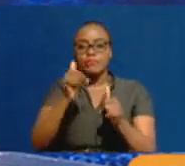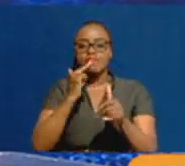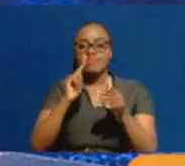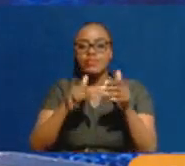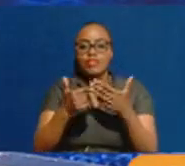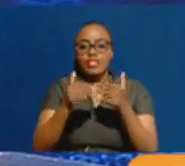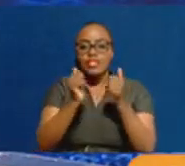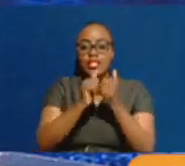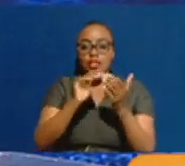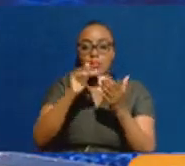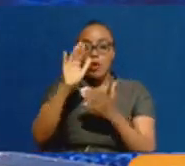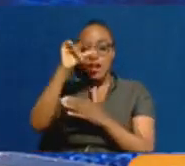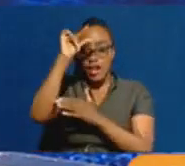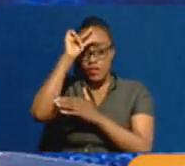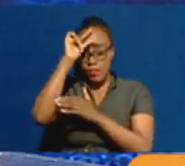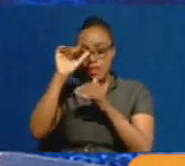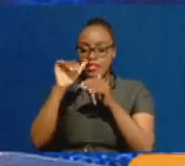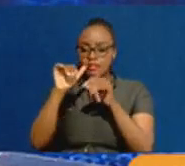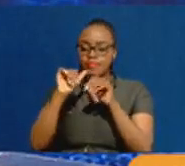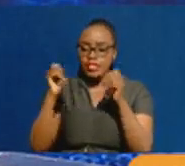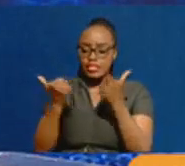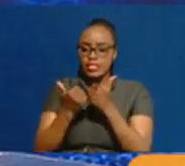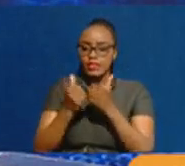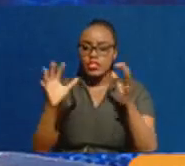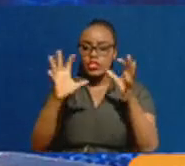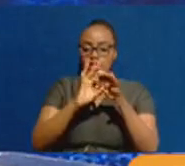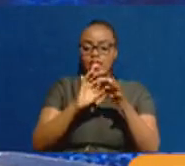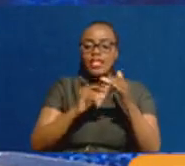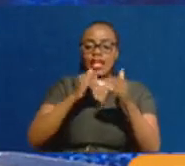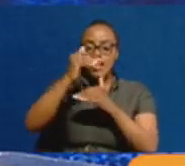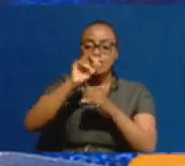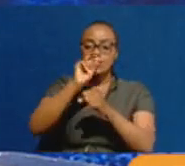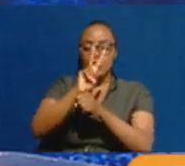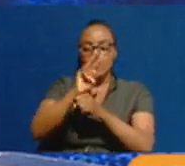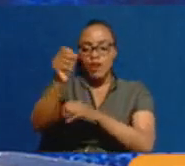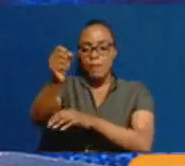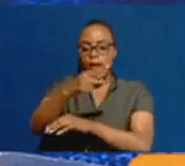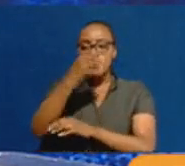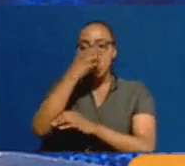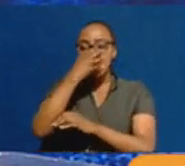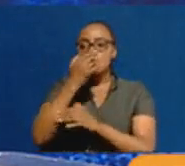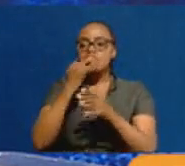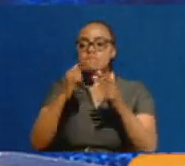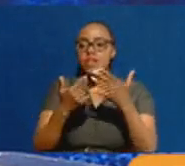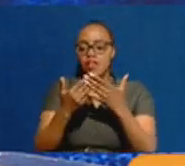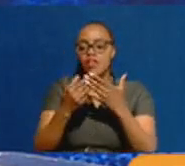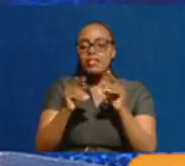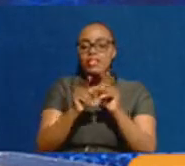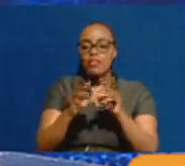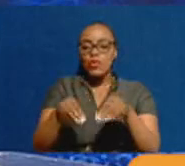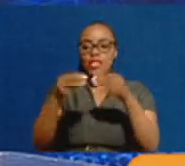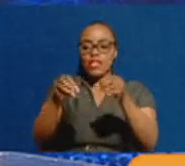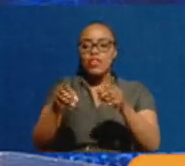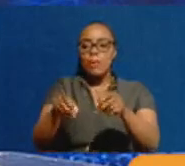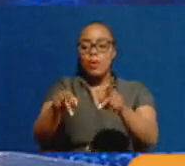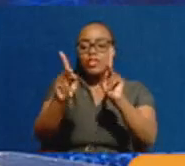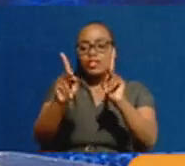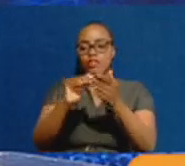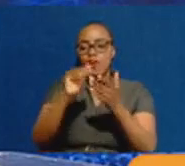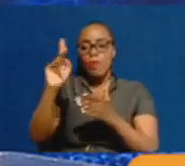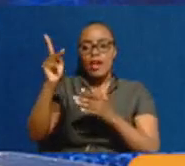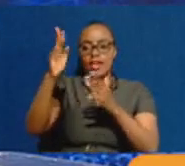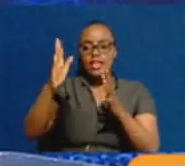more parastatals would join the NSE in the next 12 months. Ruto added that the listing would present an opportunity for more Kenyans